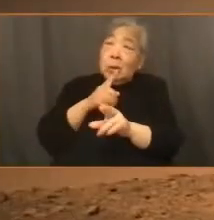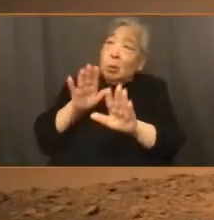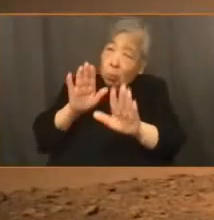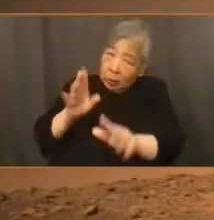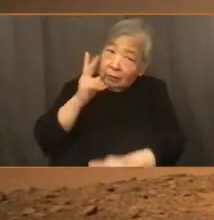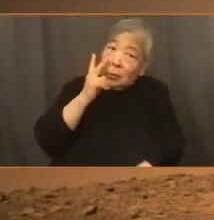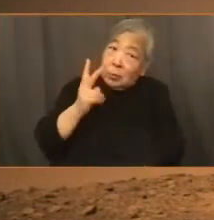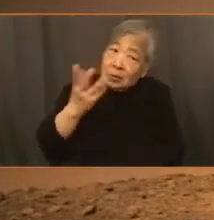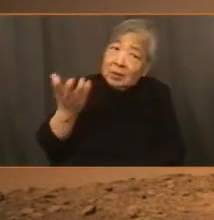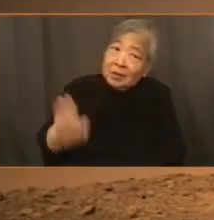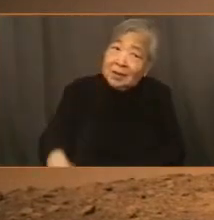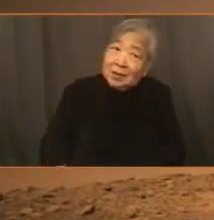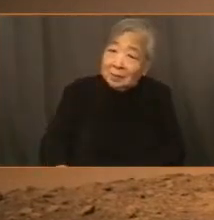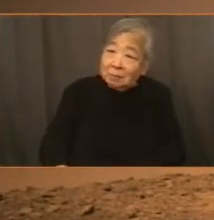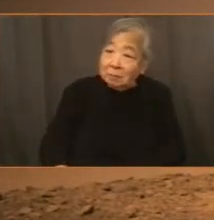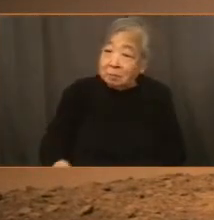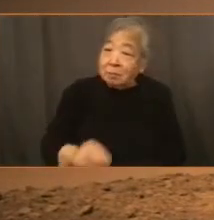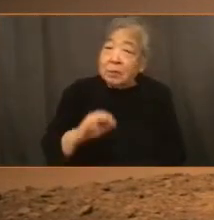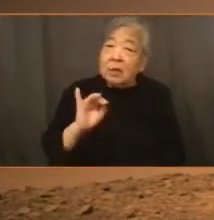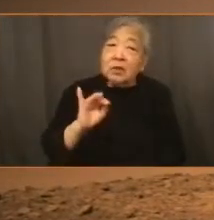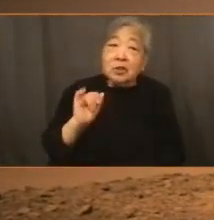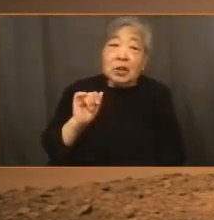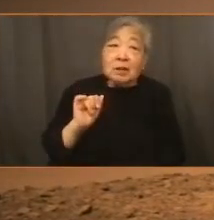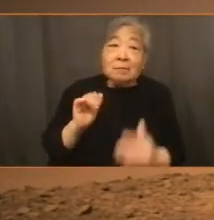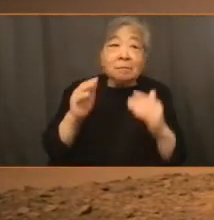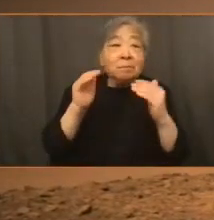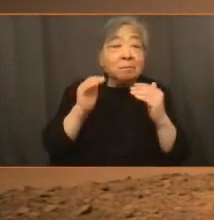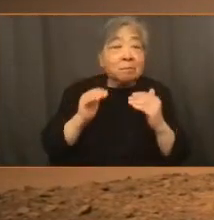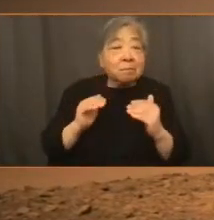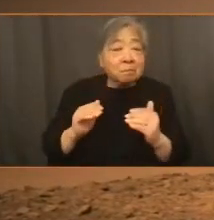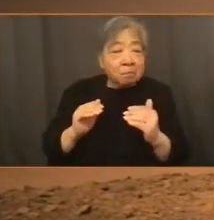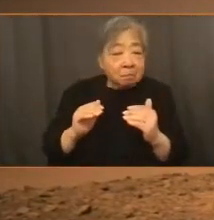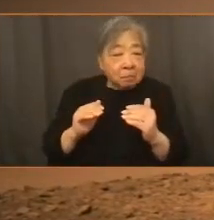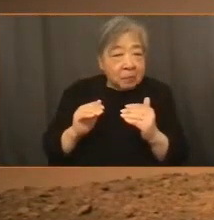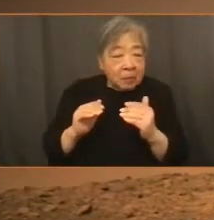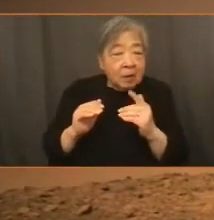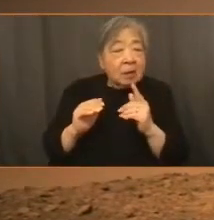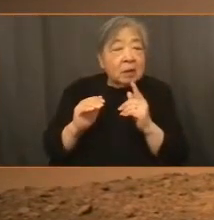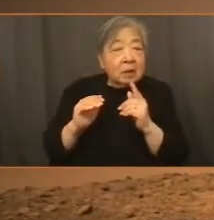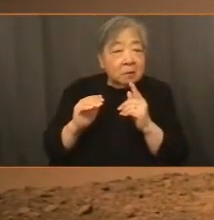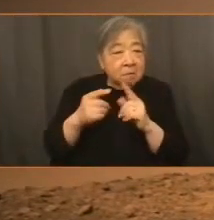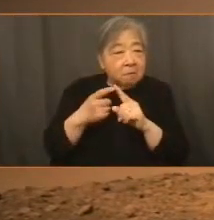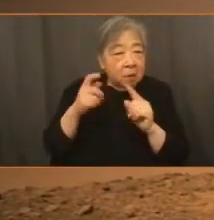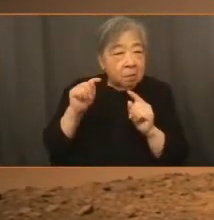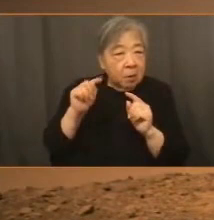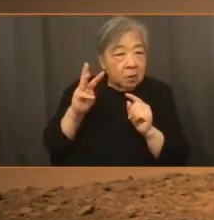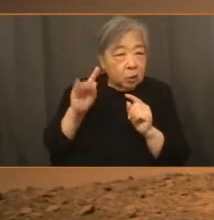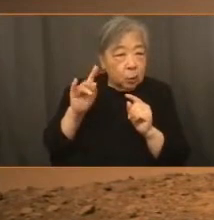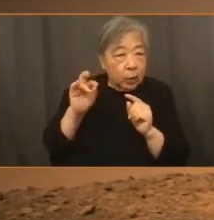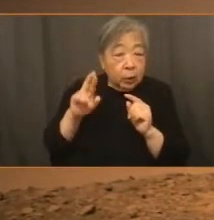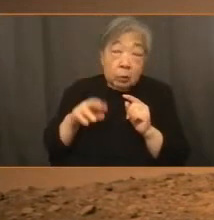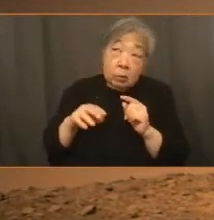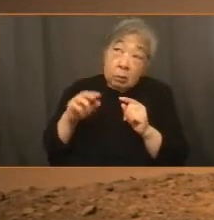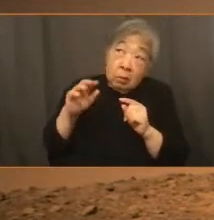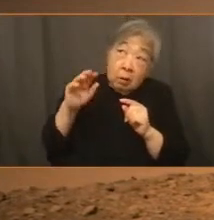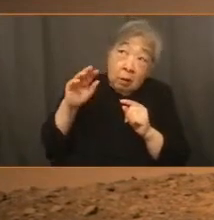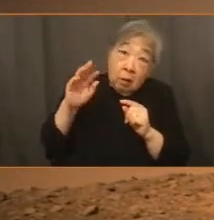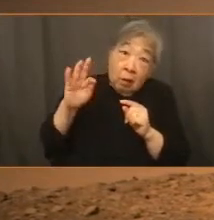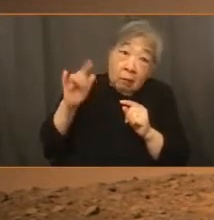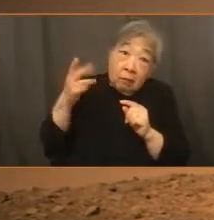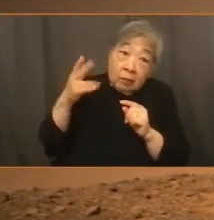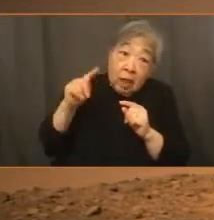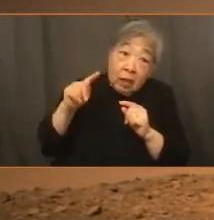Great. Next question comes from Moon to Mars Quest on Twitter. Will flight testing of the quad